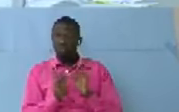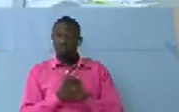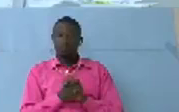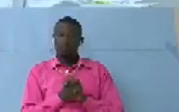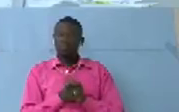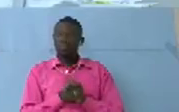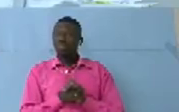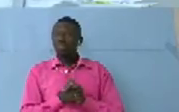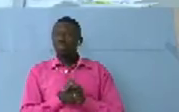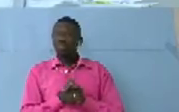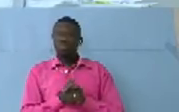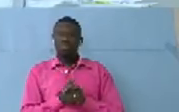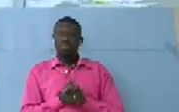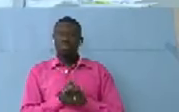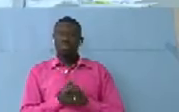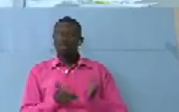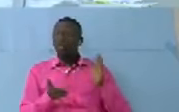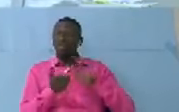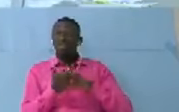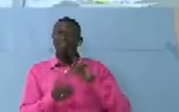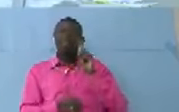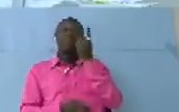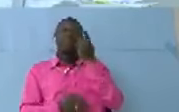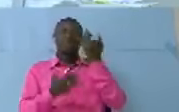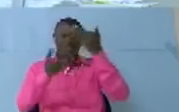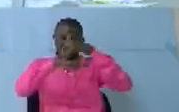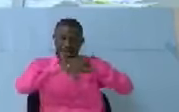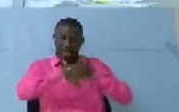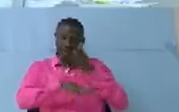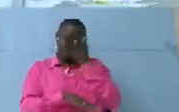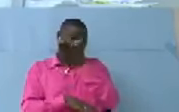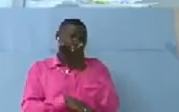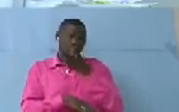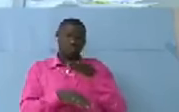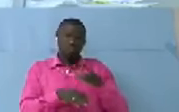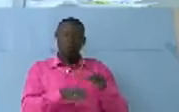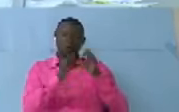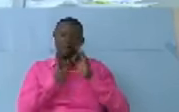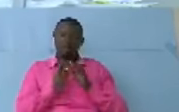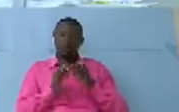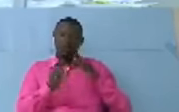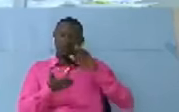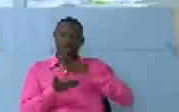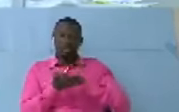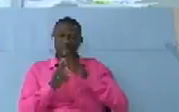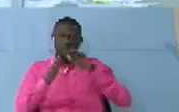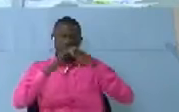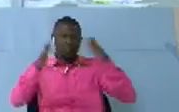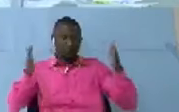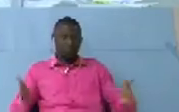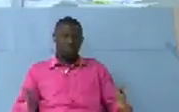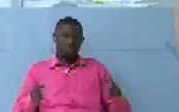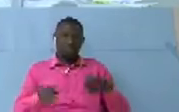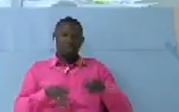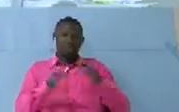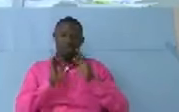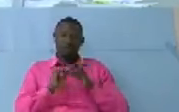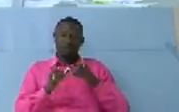On this first night you were there, you were taken on that table and tortured. You were taken to the